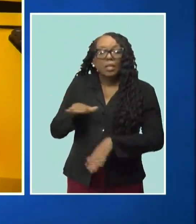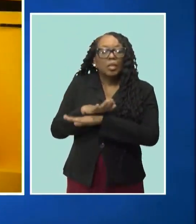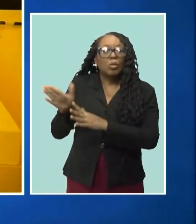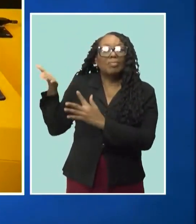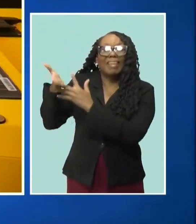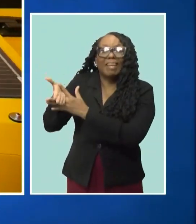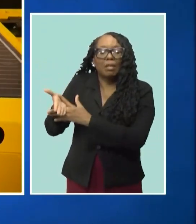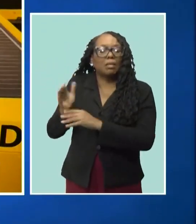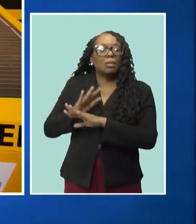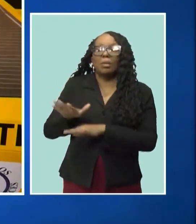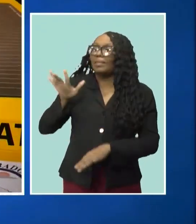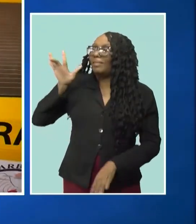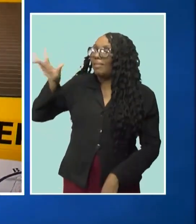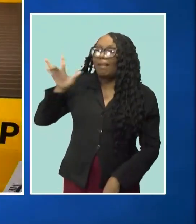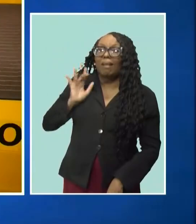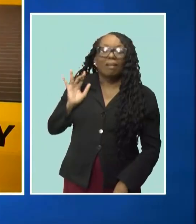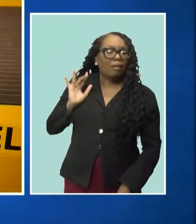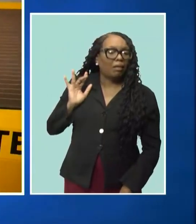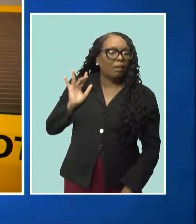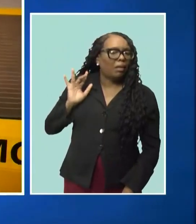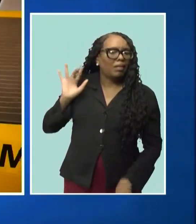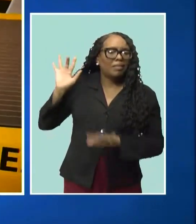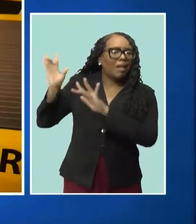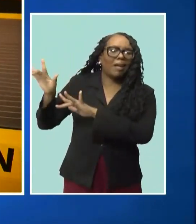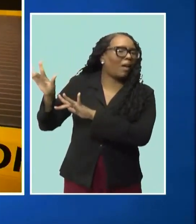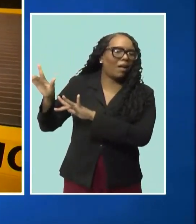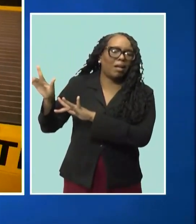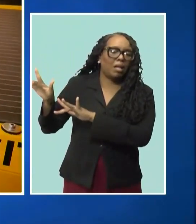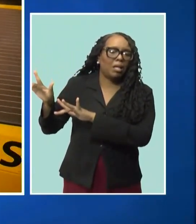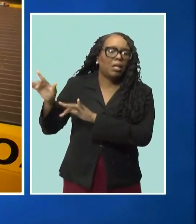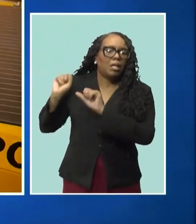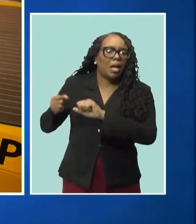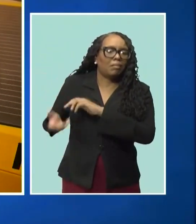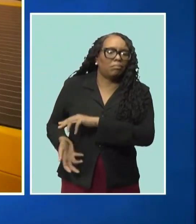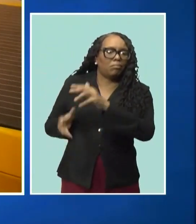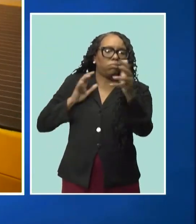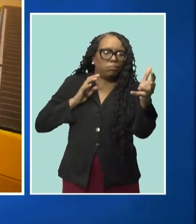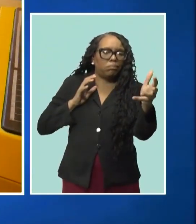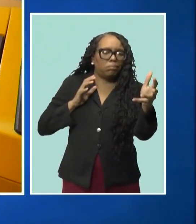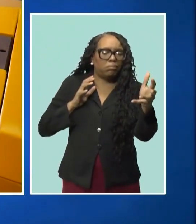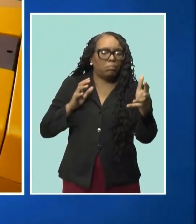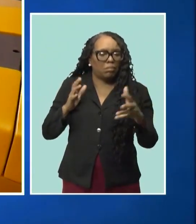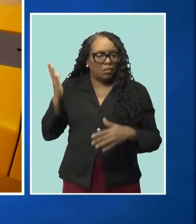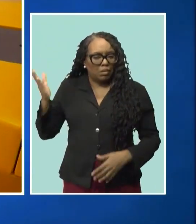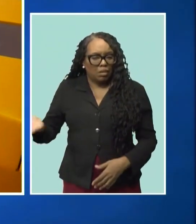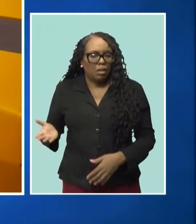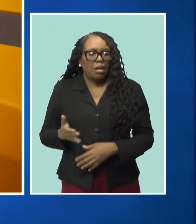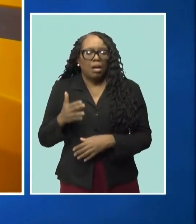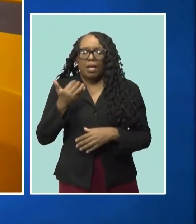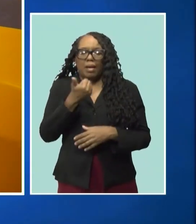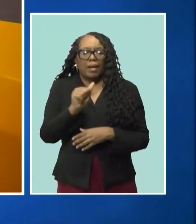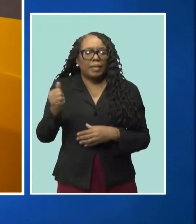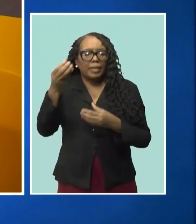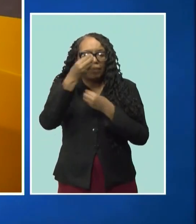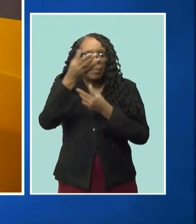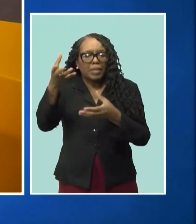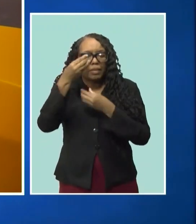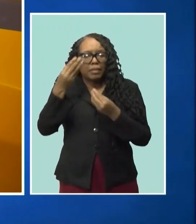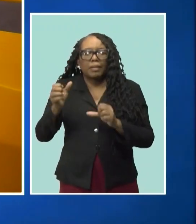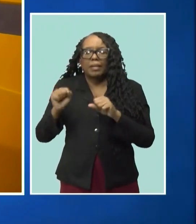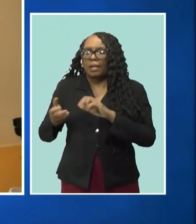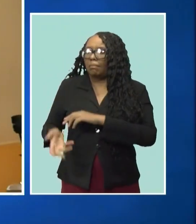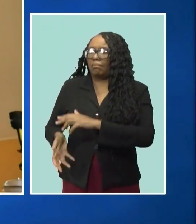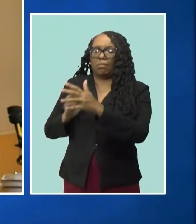with the vessels at any time, because doing so can cause or damage to the USVs and affect data